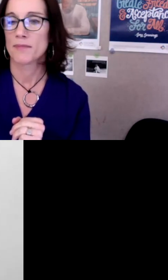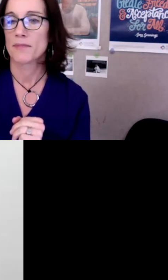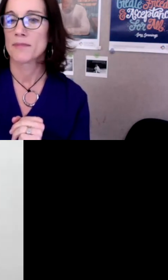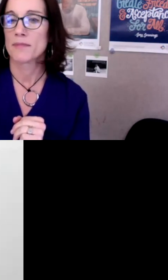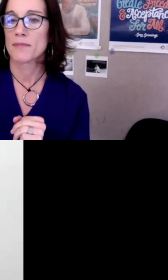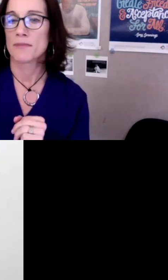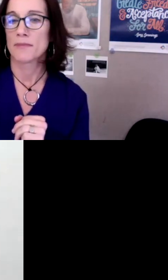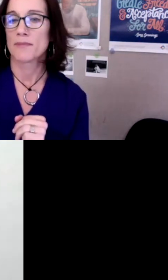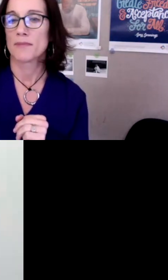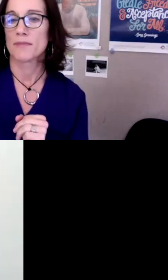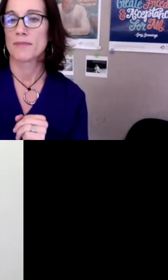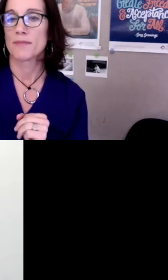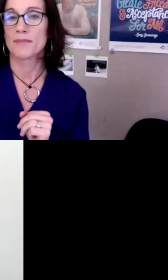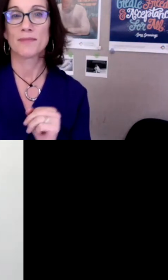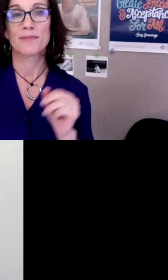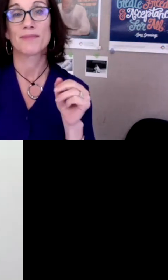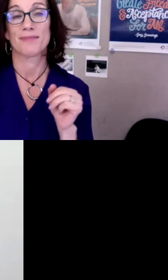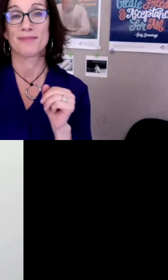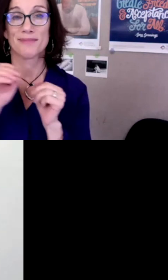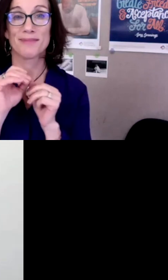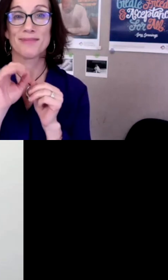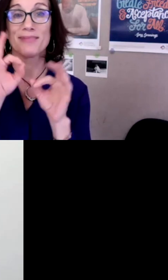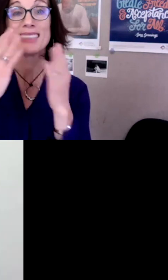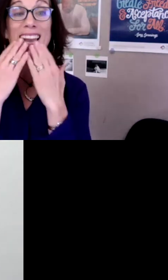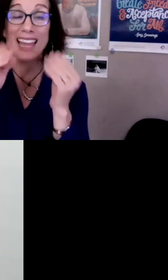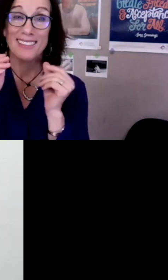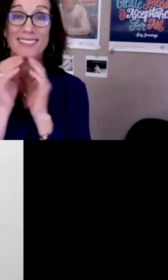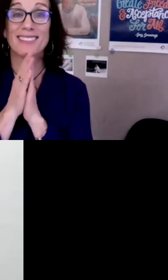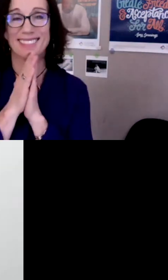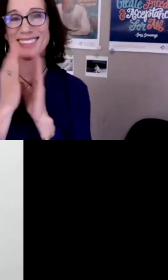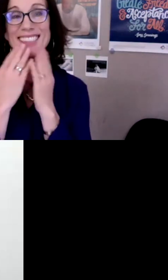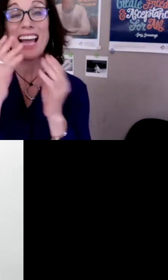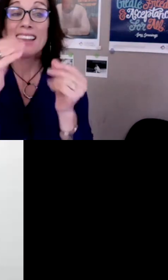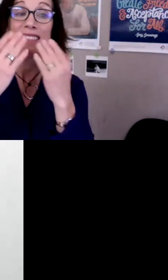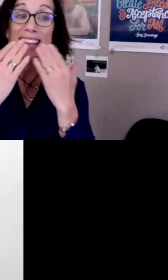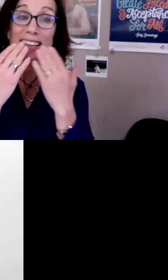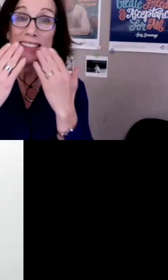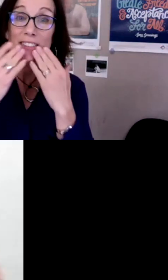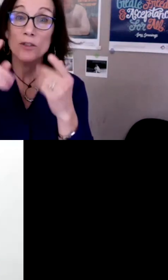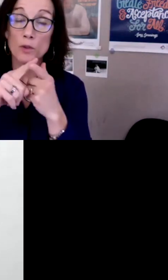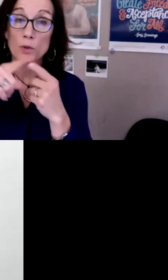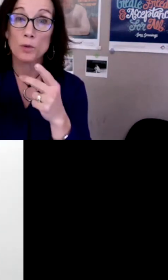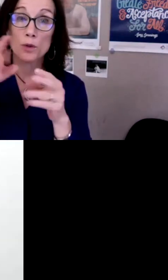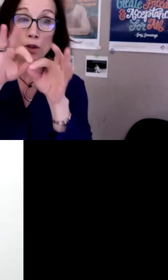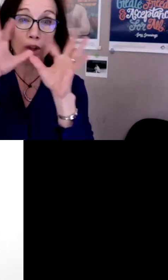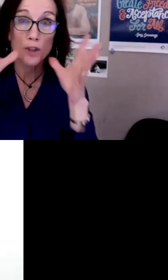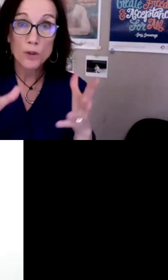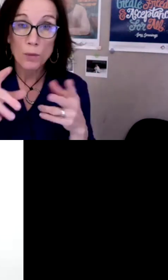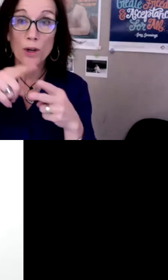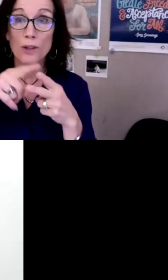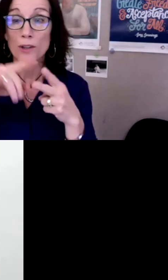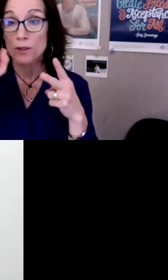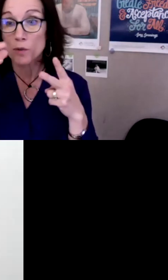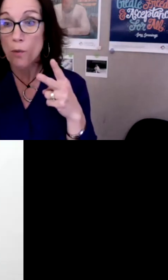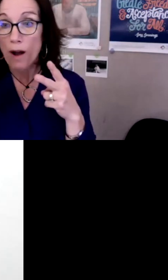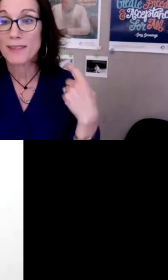interpretation, as well as the translated document. Okay. Again, you two did a beautiful job presenting.